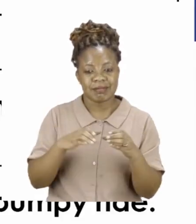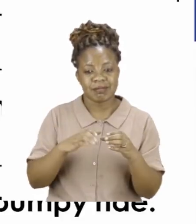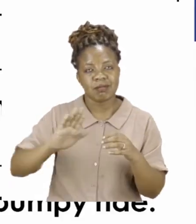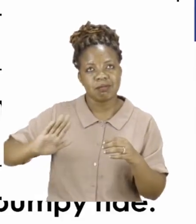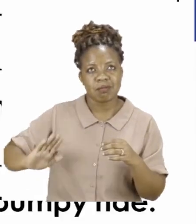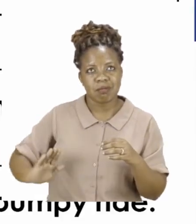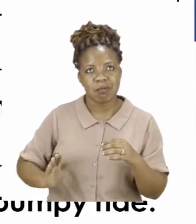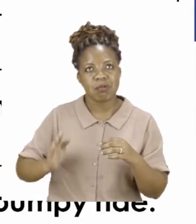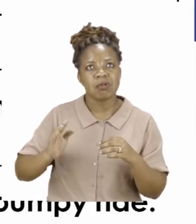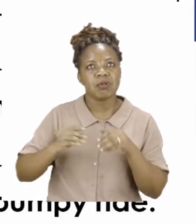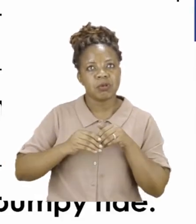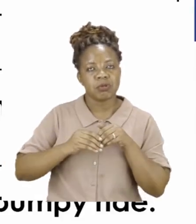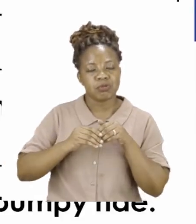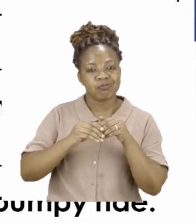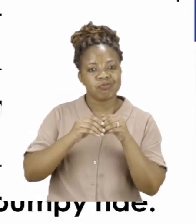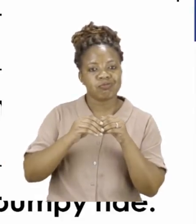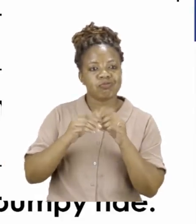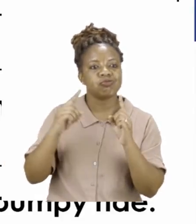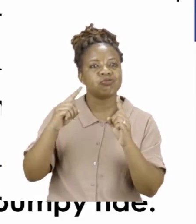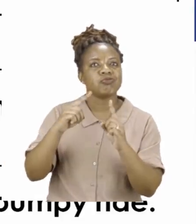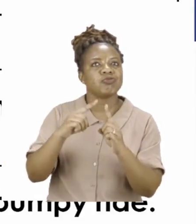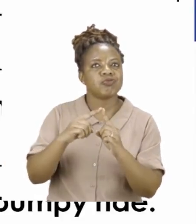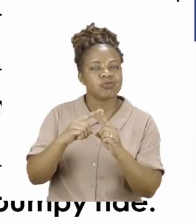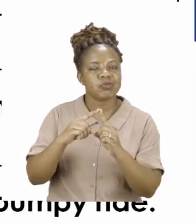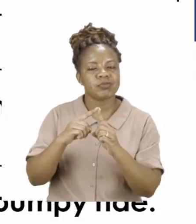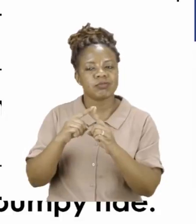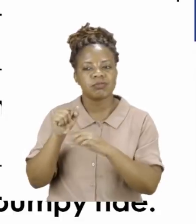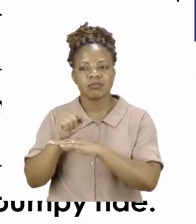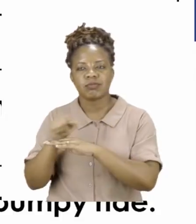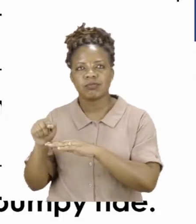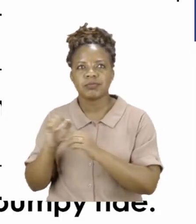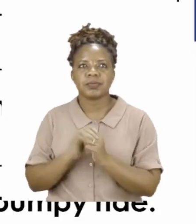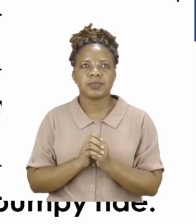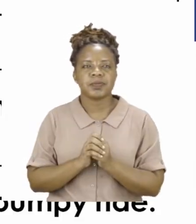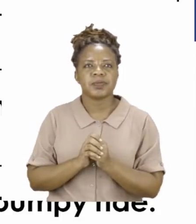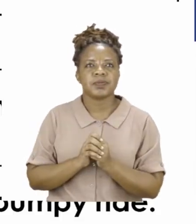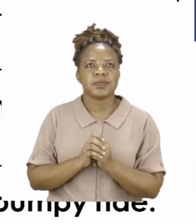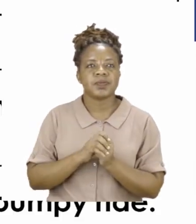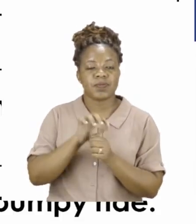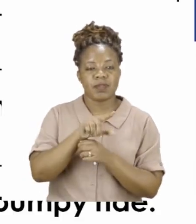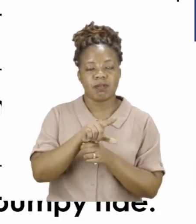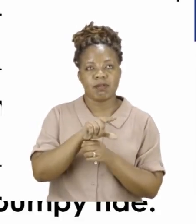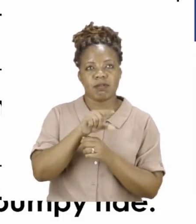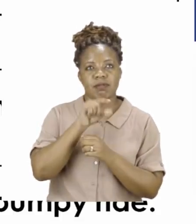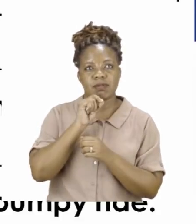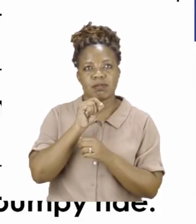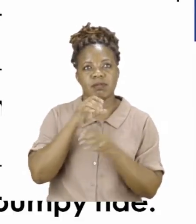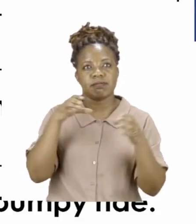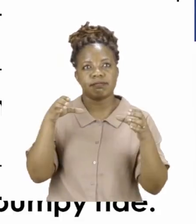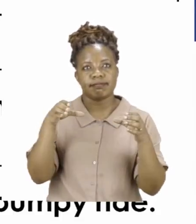to travel to dash. Let's read it again.